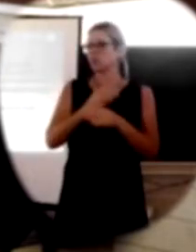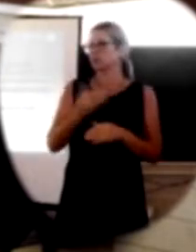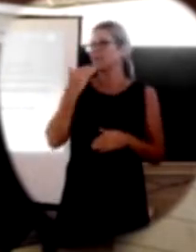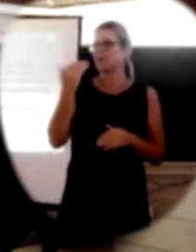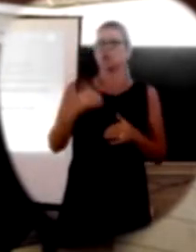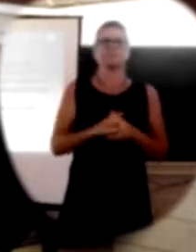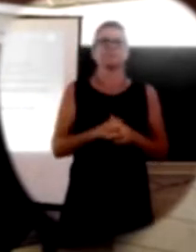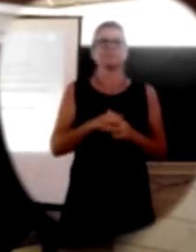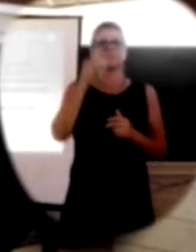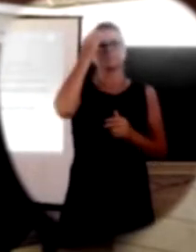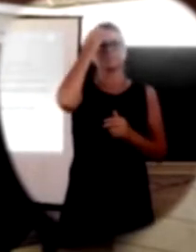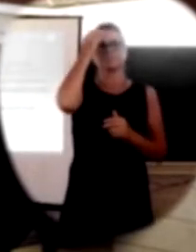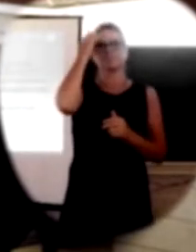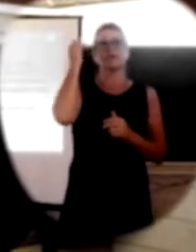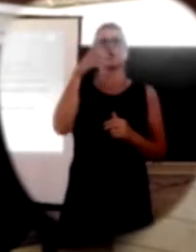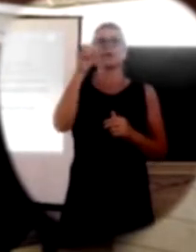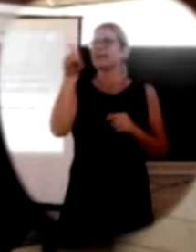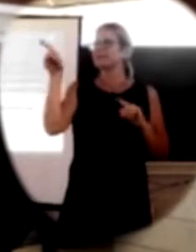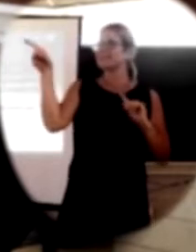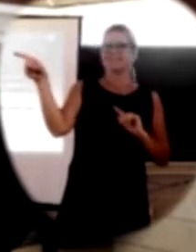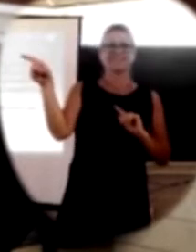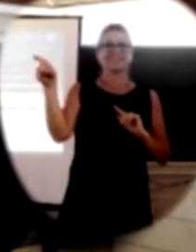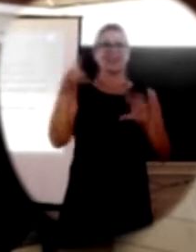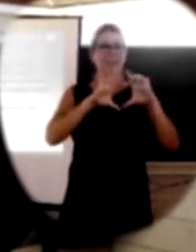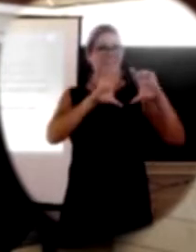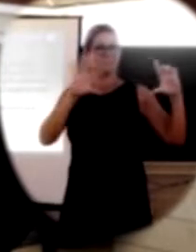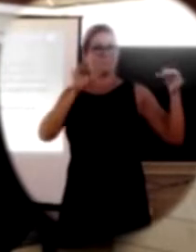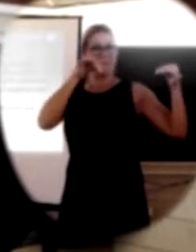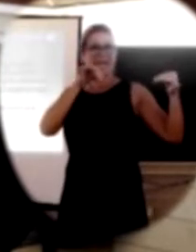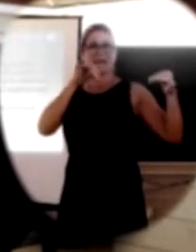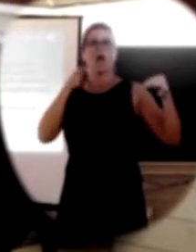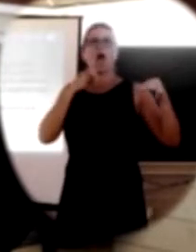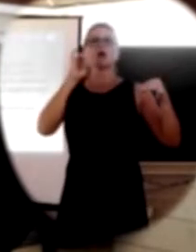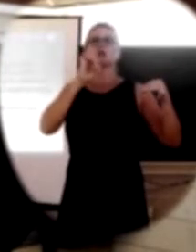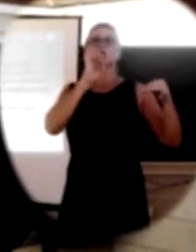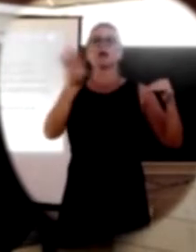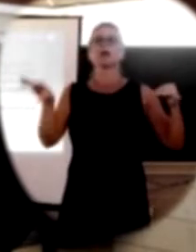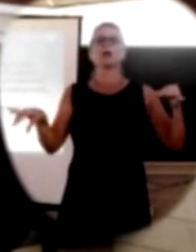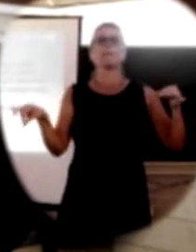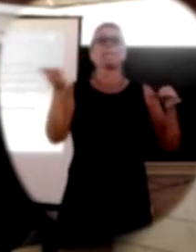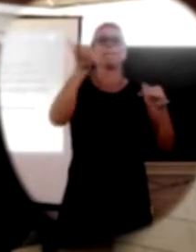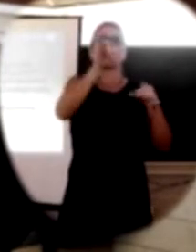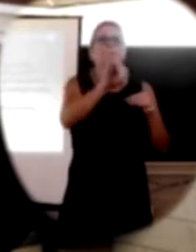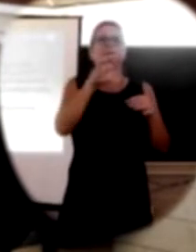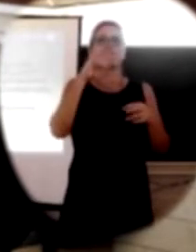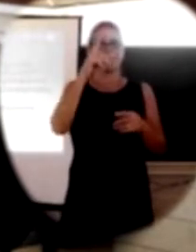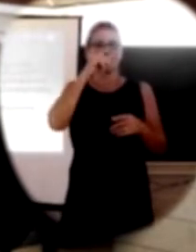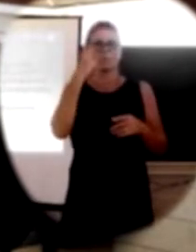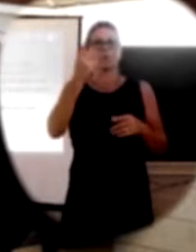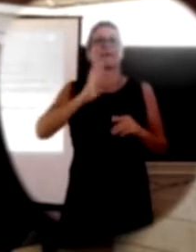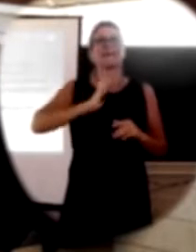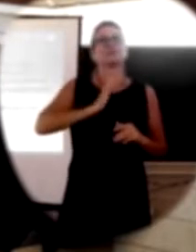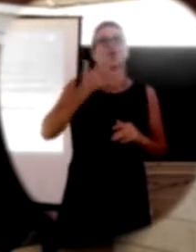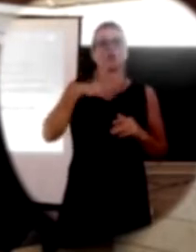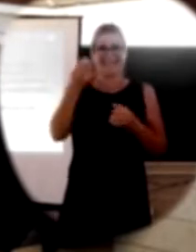is the toiletry bag, which I may have snuck out of the private liaison officer for people interested in getting a